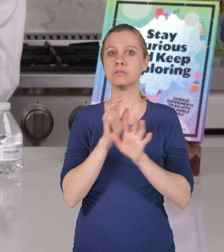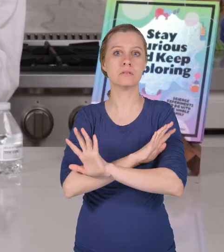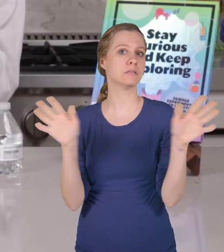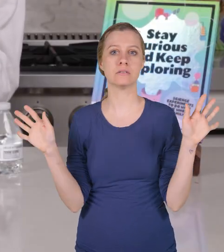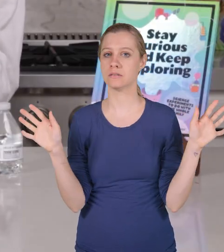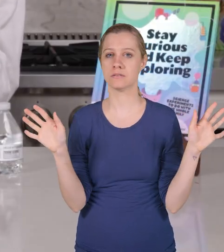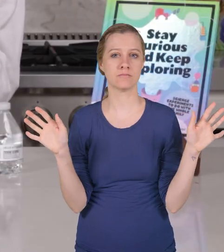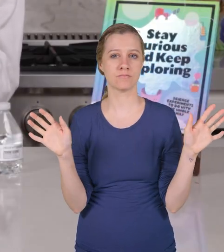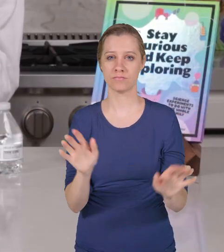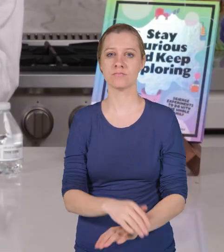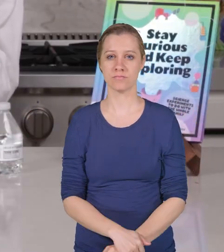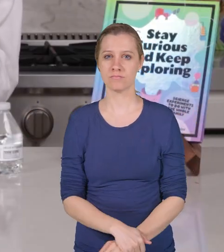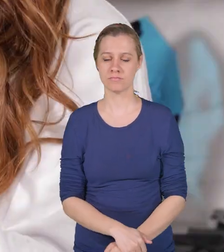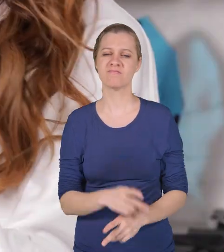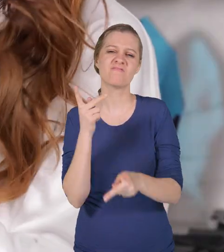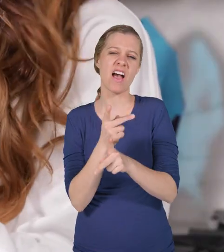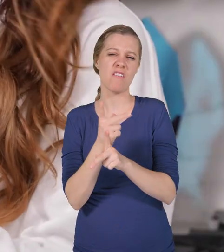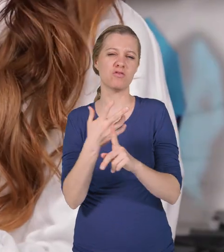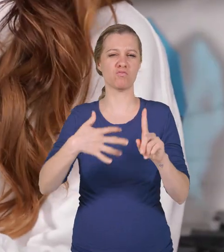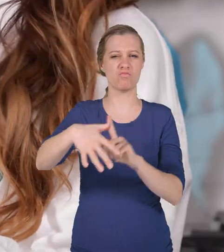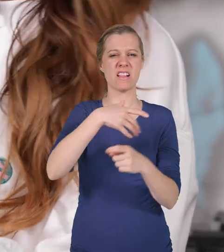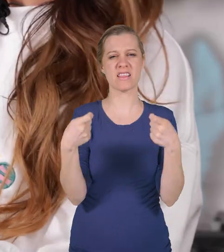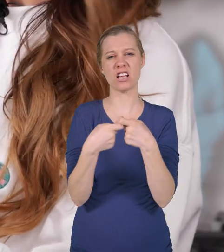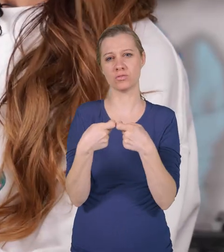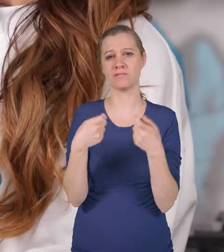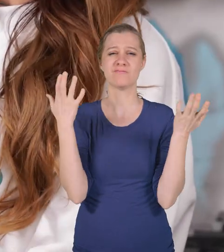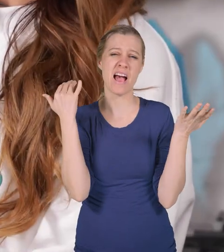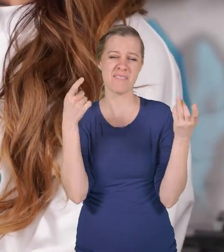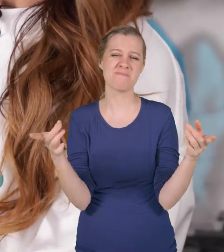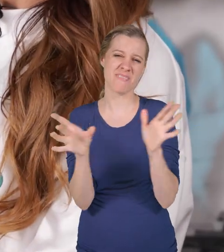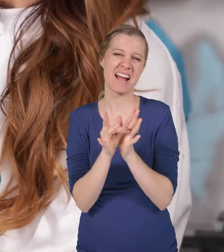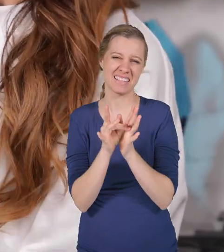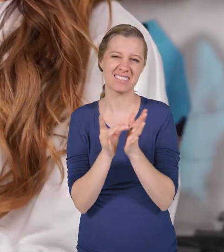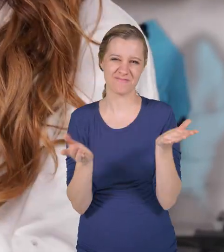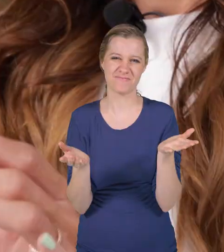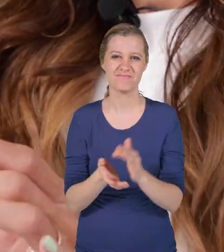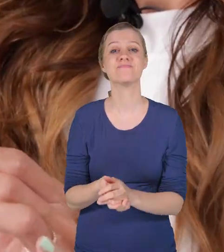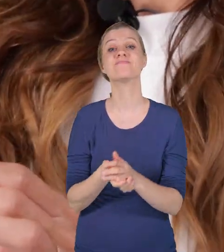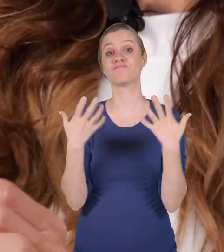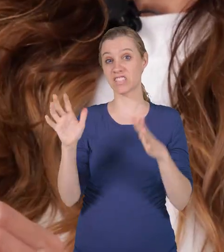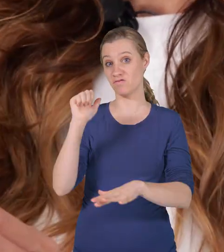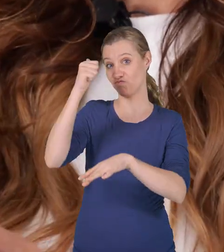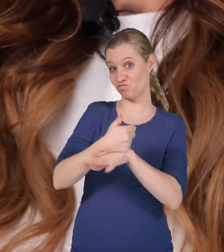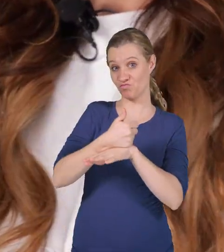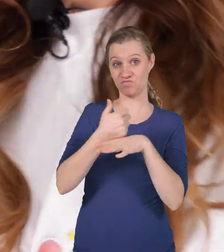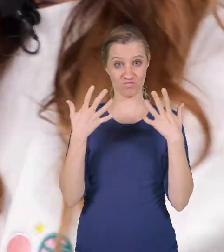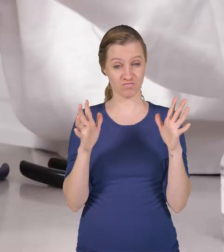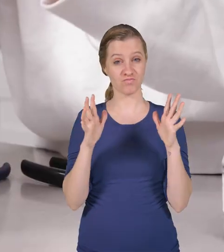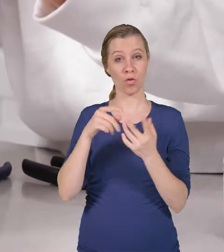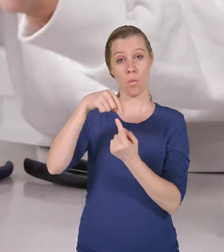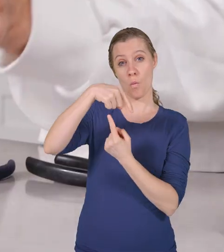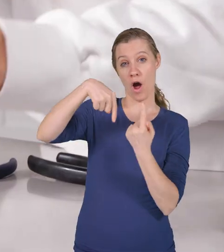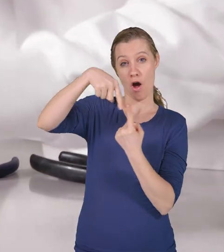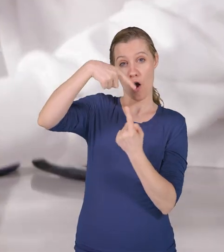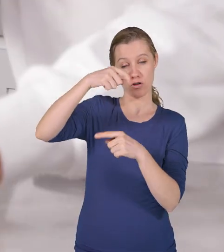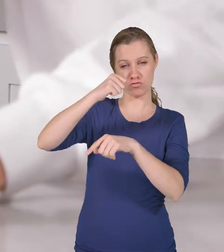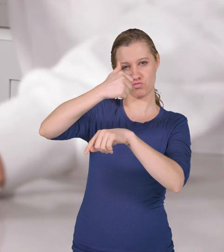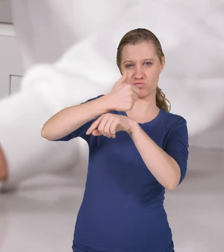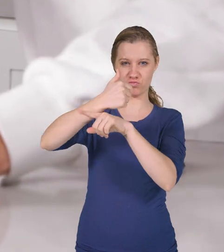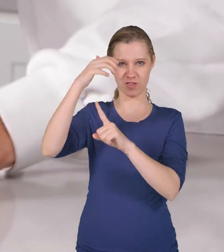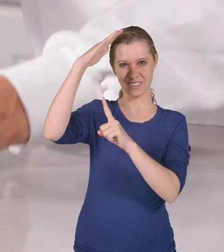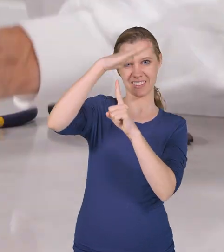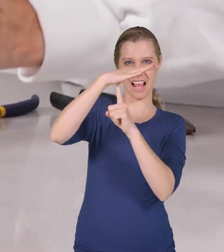want anyone to swallow these. And also be careful around electronics because they are magnets. So once you have this set up, place your